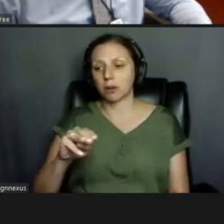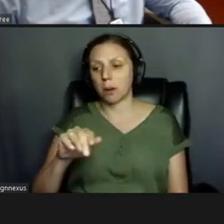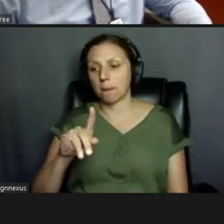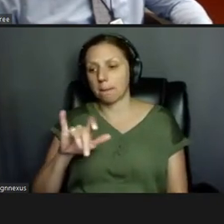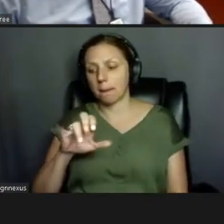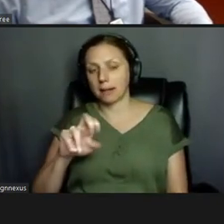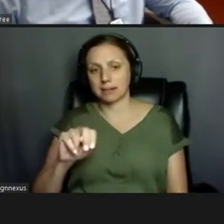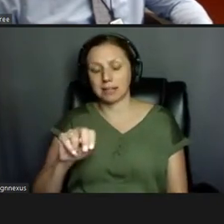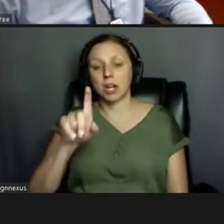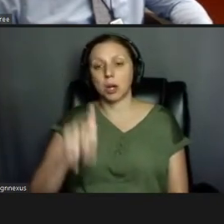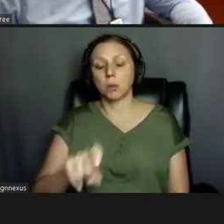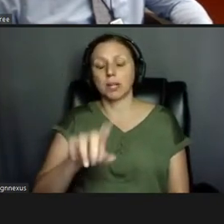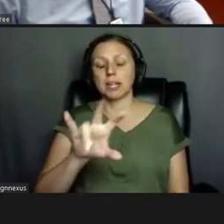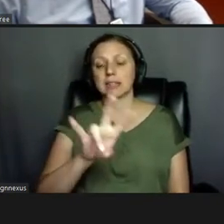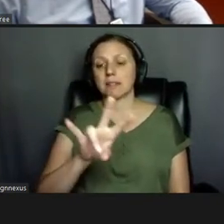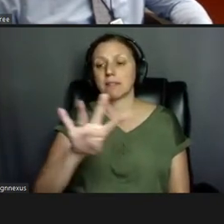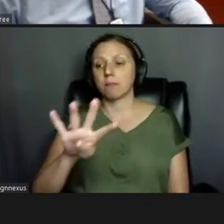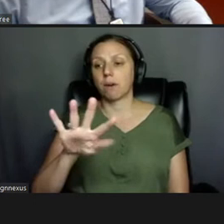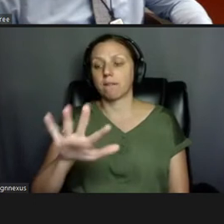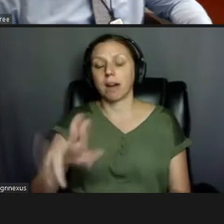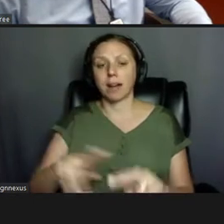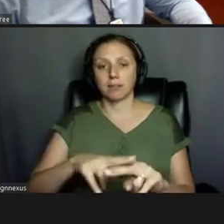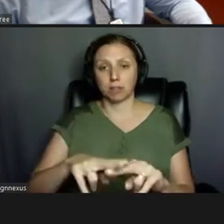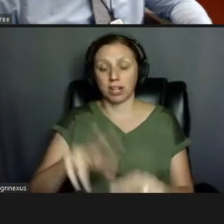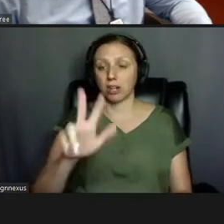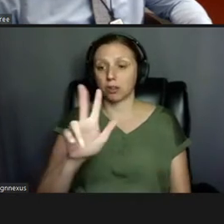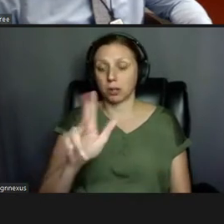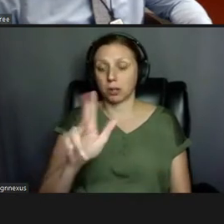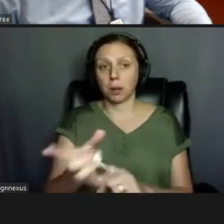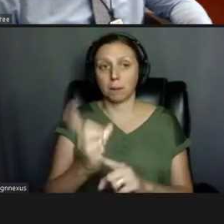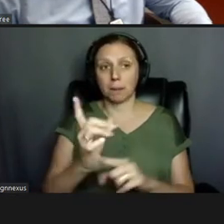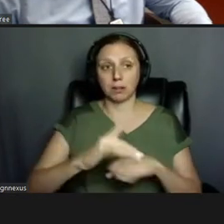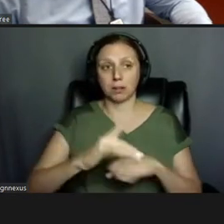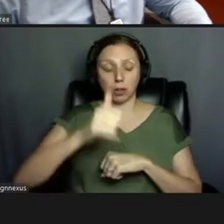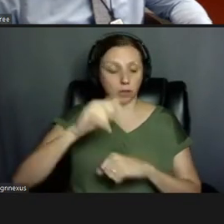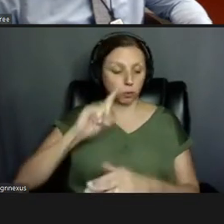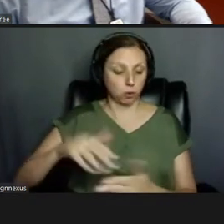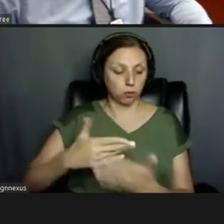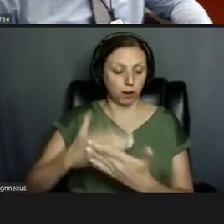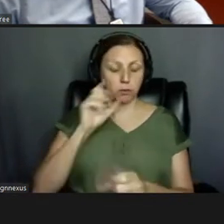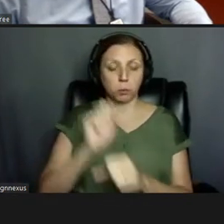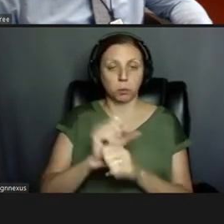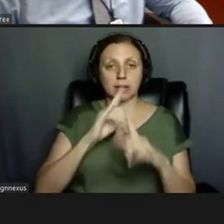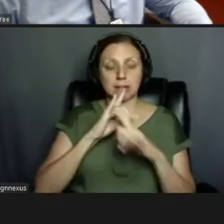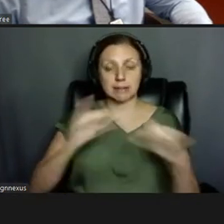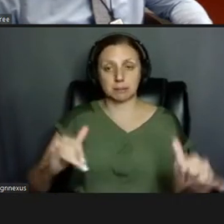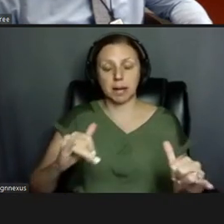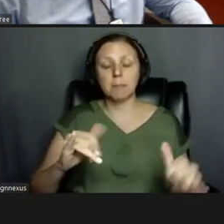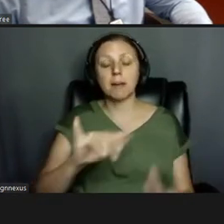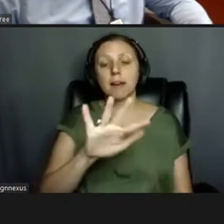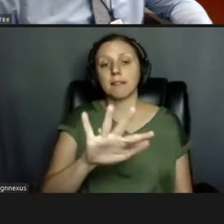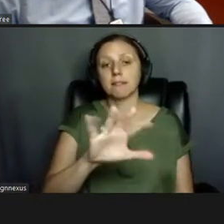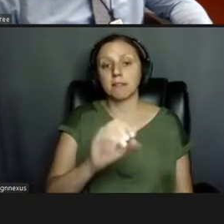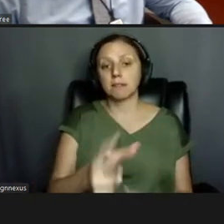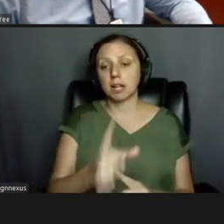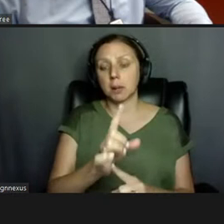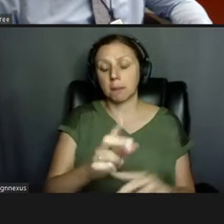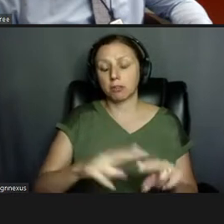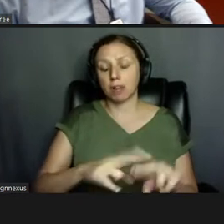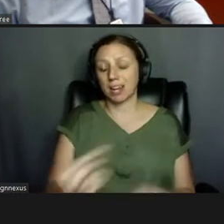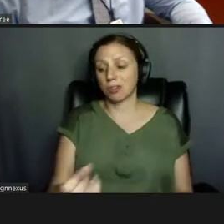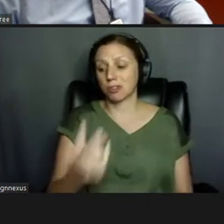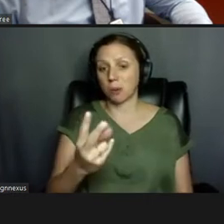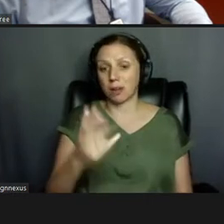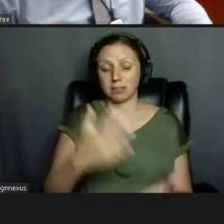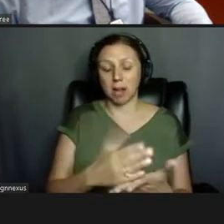a.m. That's 23 minutes earlier to get there at the same time. It's a 50-minute train with 12 stops and a train switch,